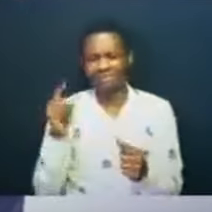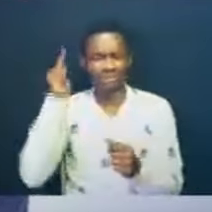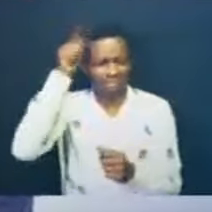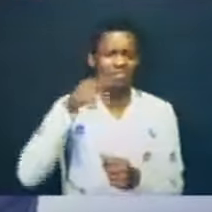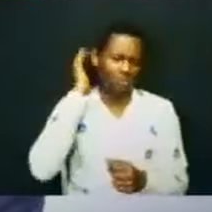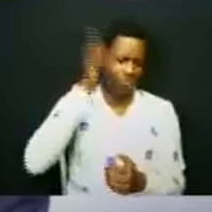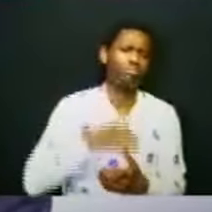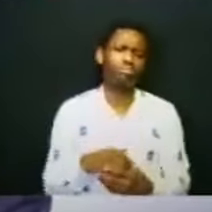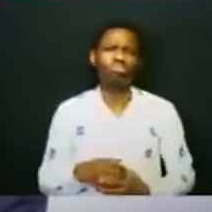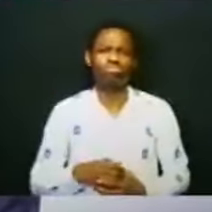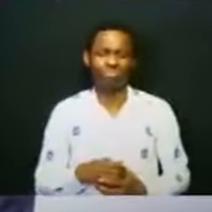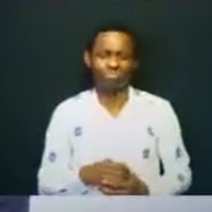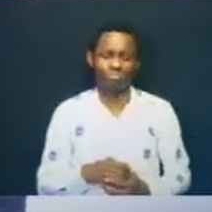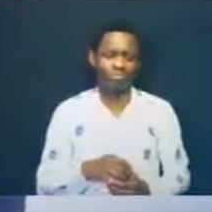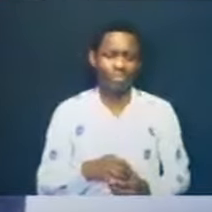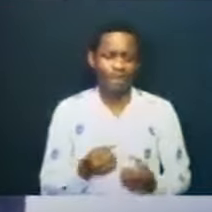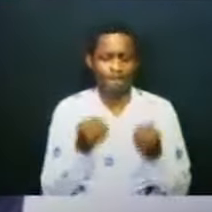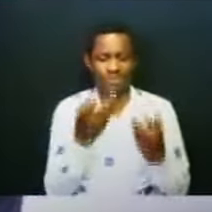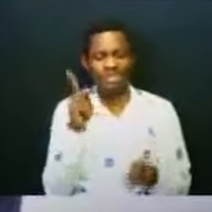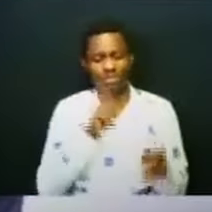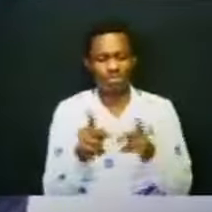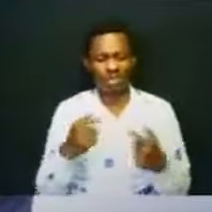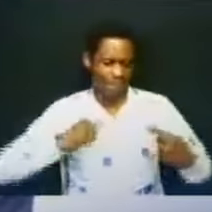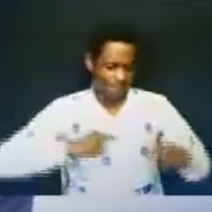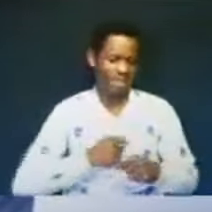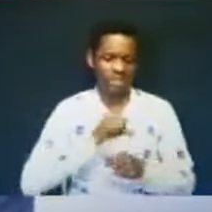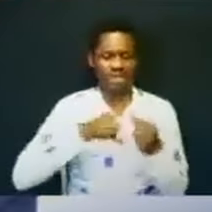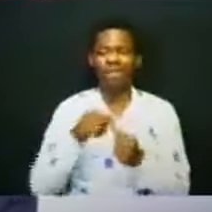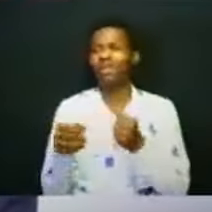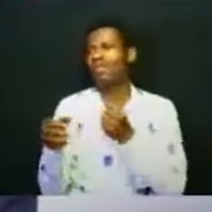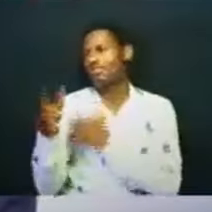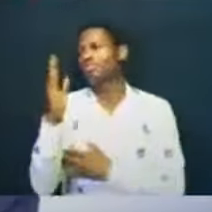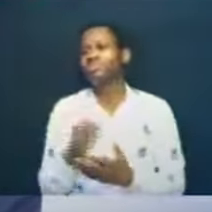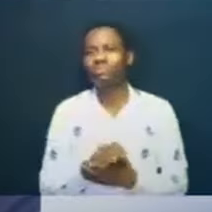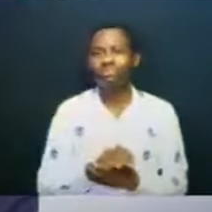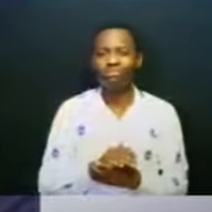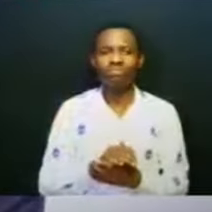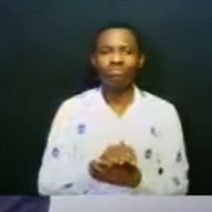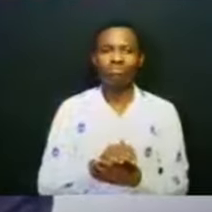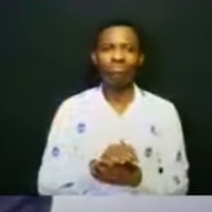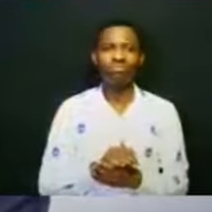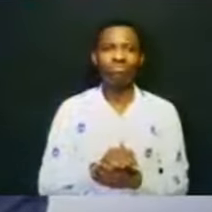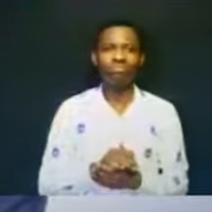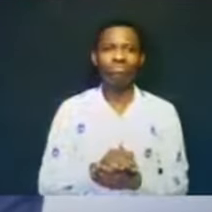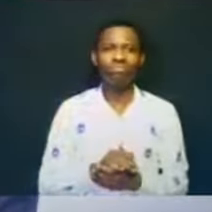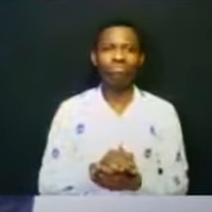to me, cause we're dinner and coupon crown. We are now, you no person can be crumble. Now, so.